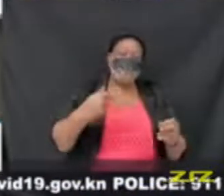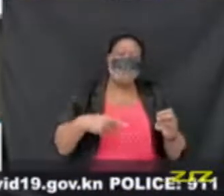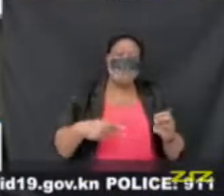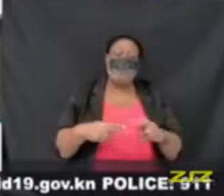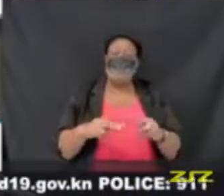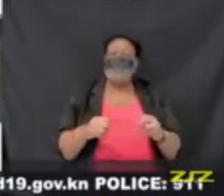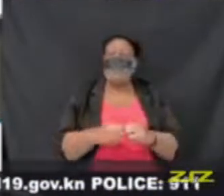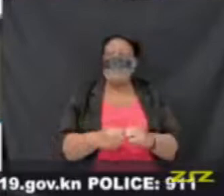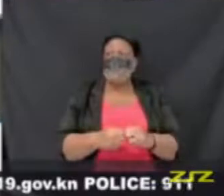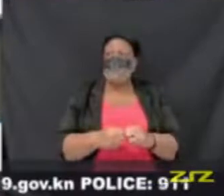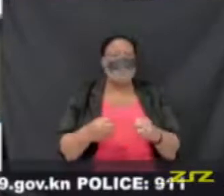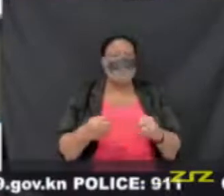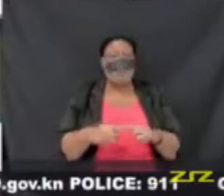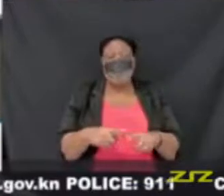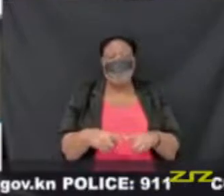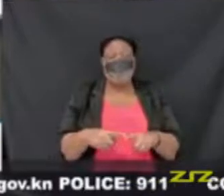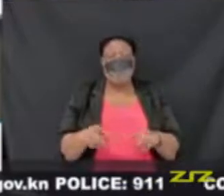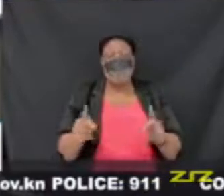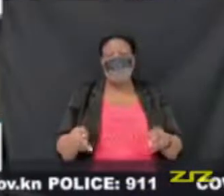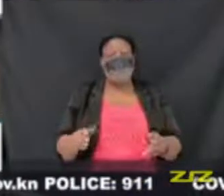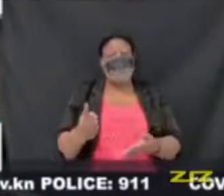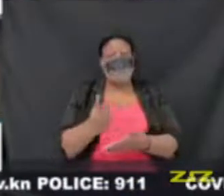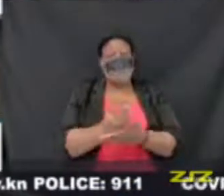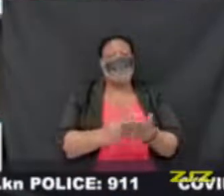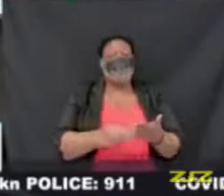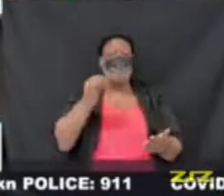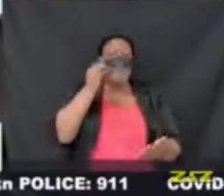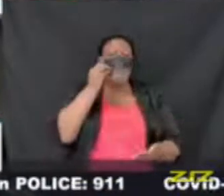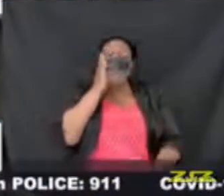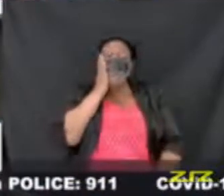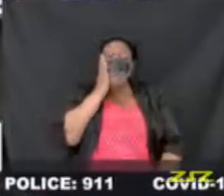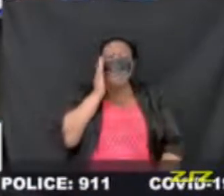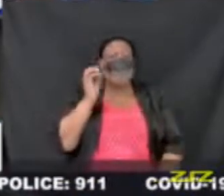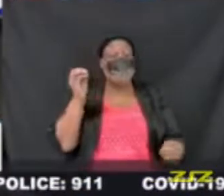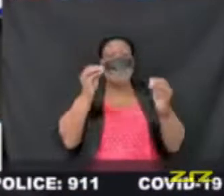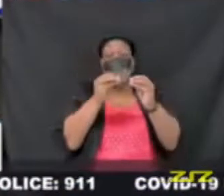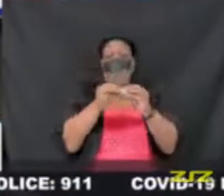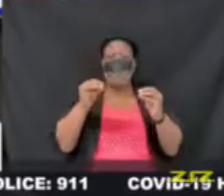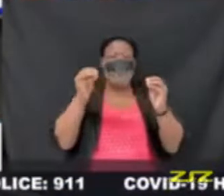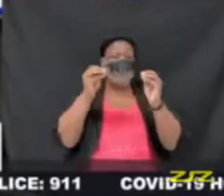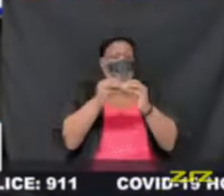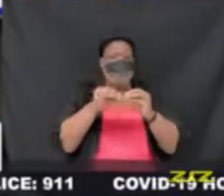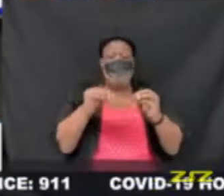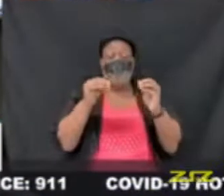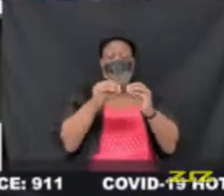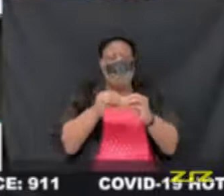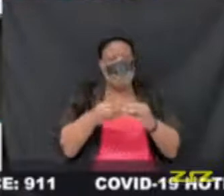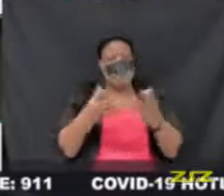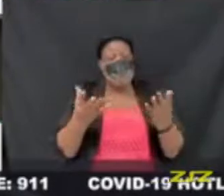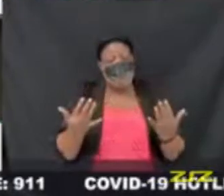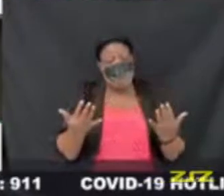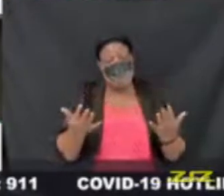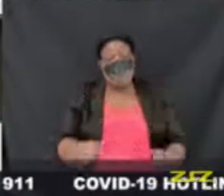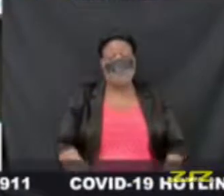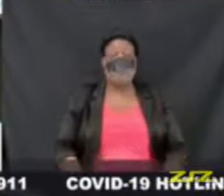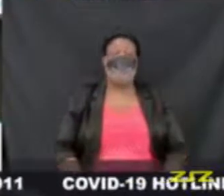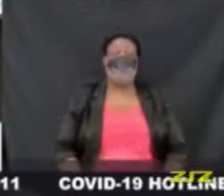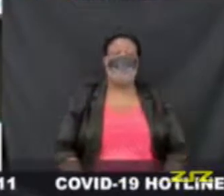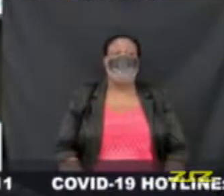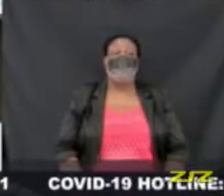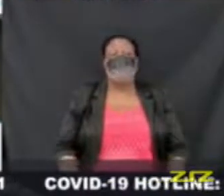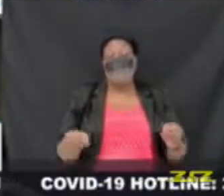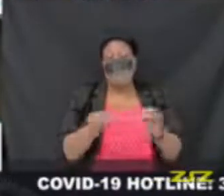For example, some of the hoteliers has indicated that the numbers are increasing in terms of the uptake in